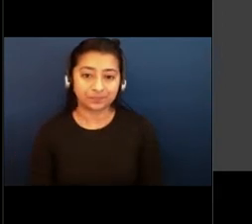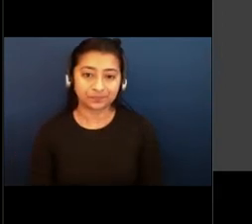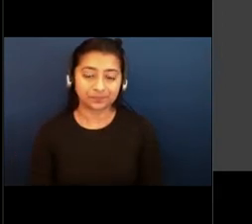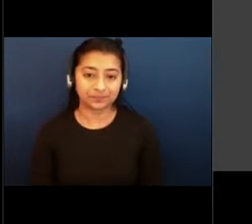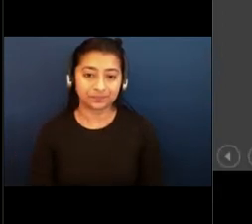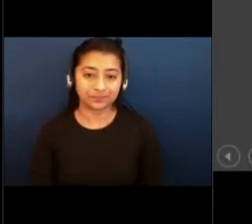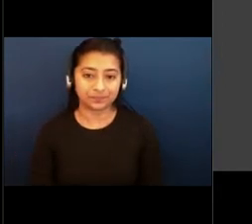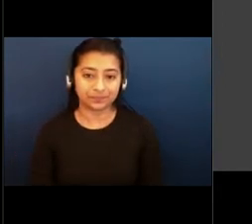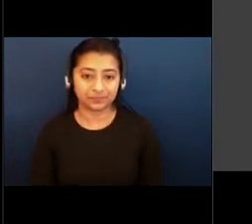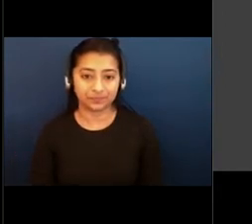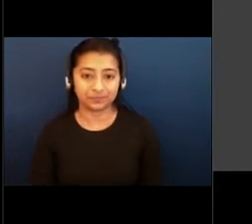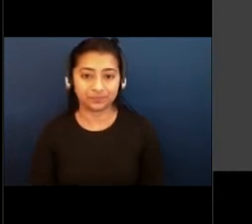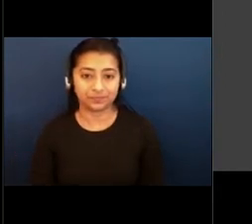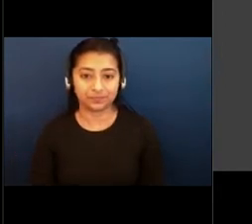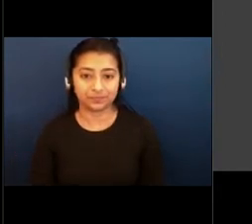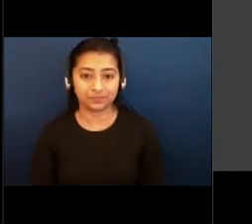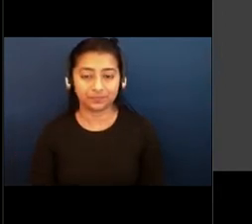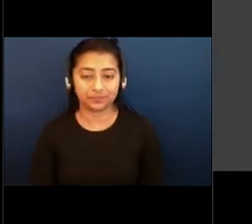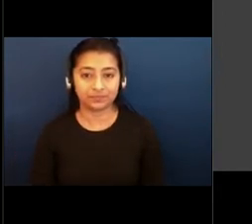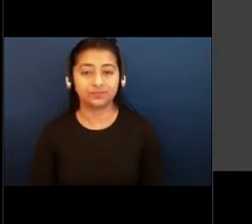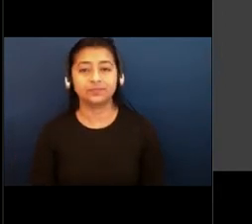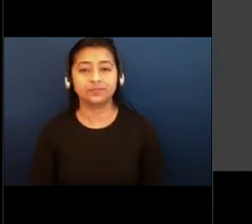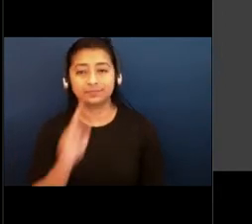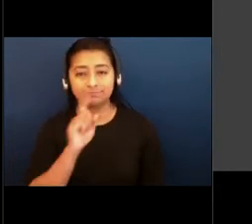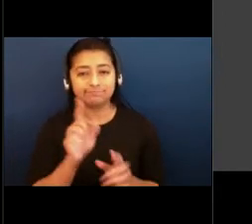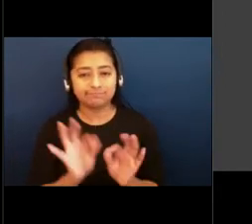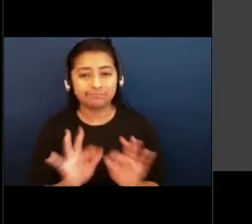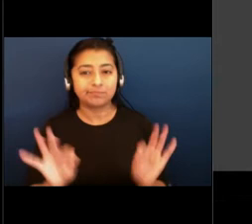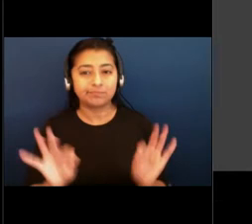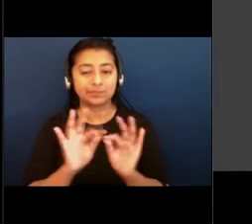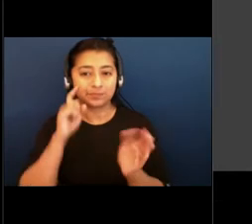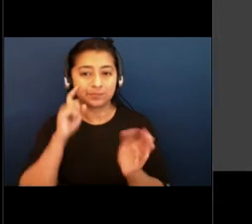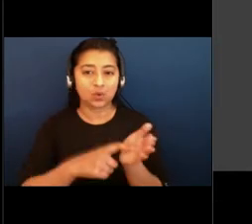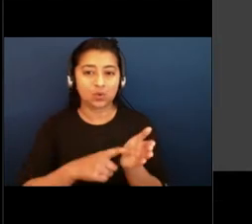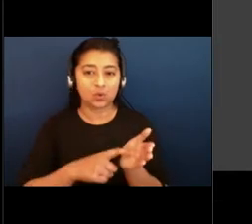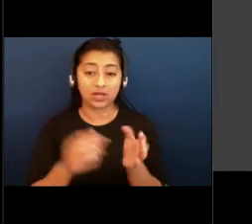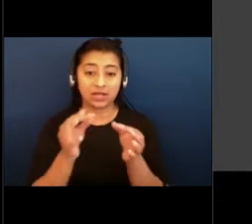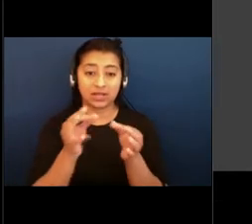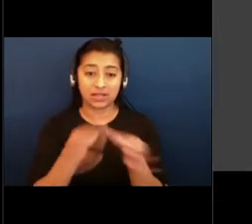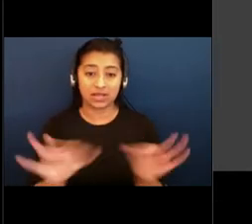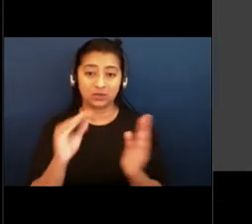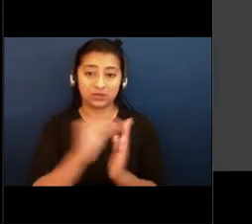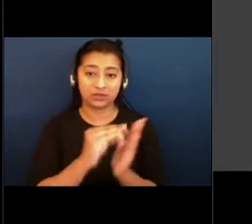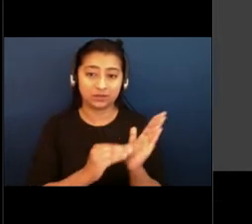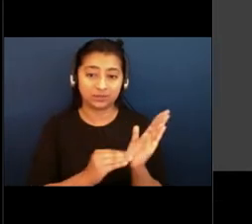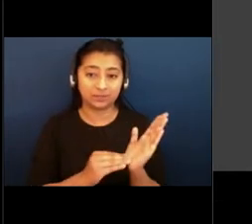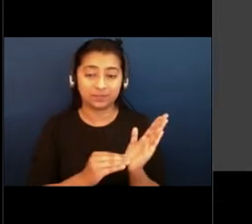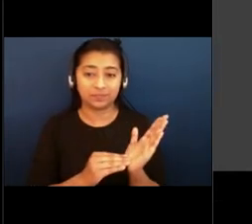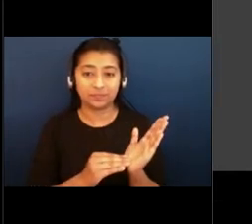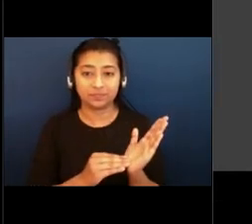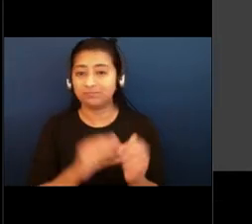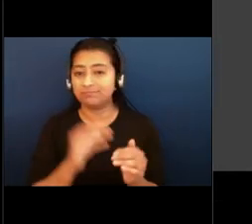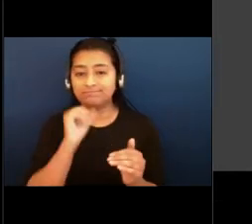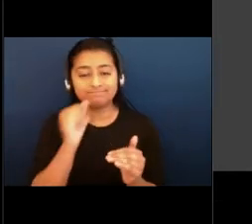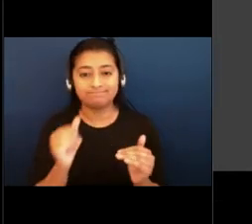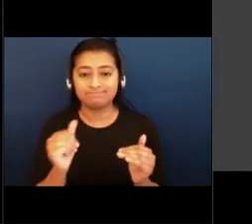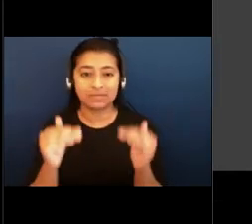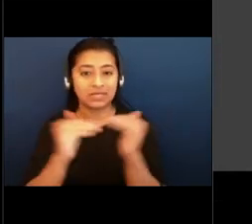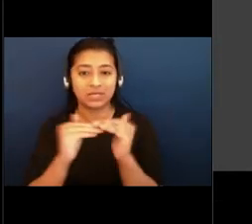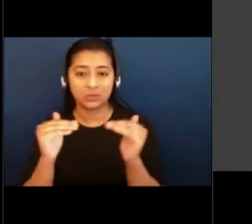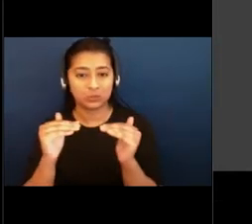And I think it's important to set to really explicitly note that language documentation is not equivalent to